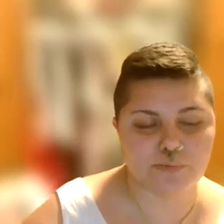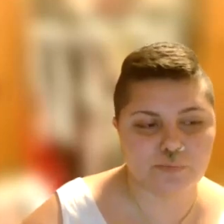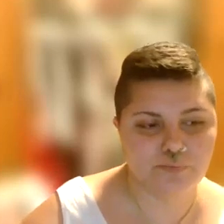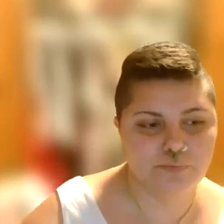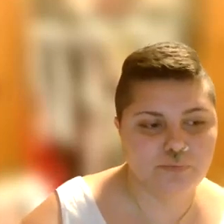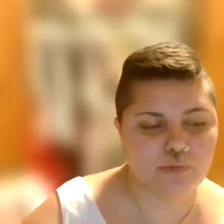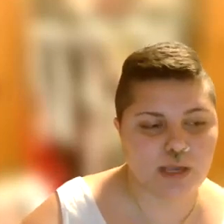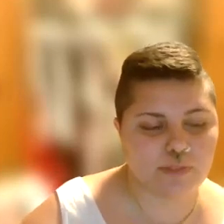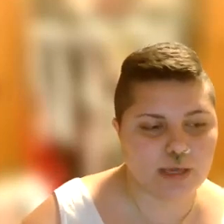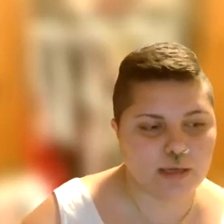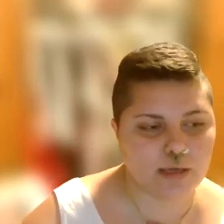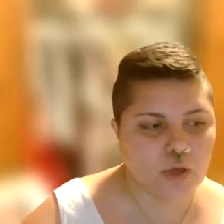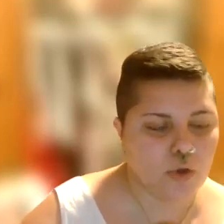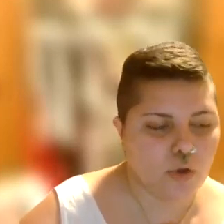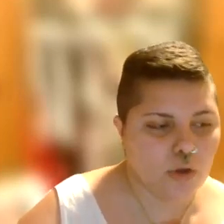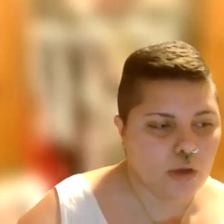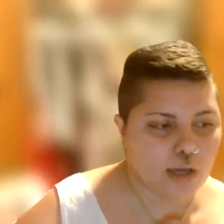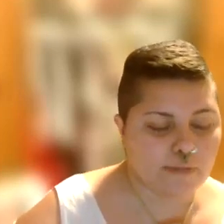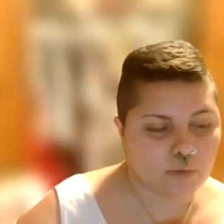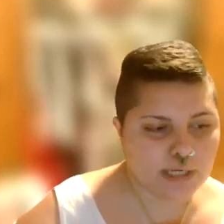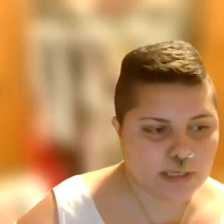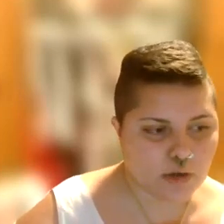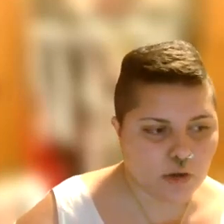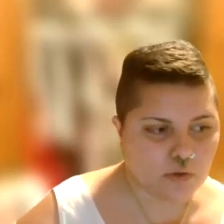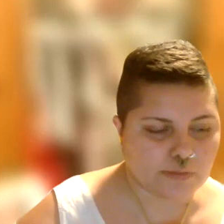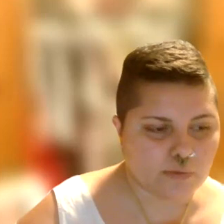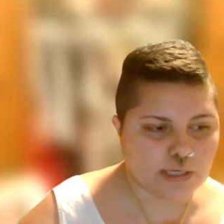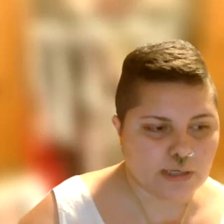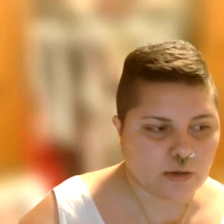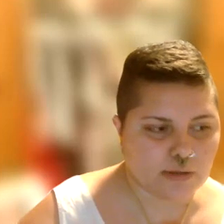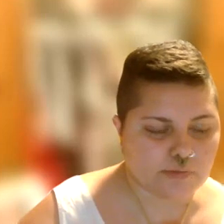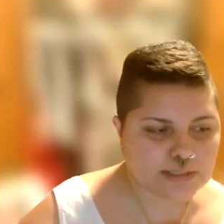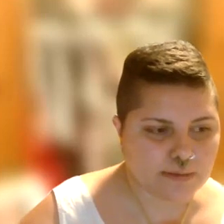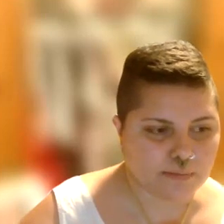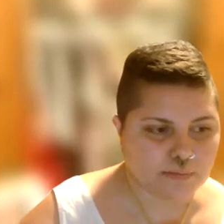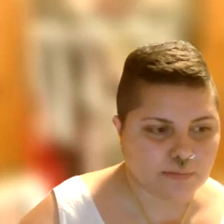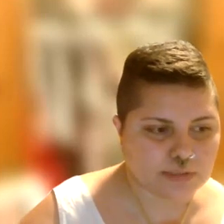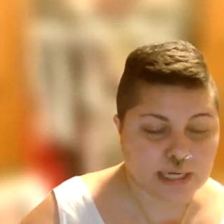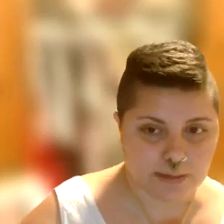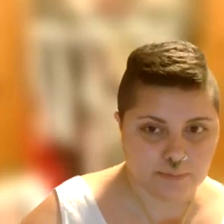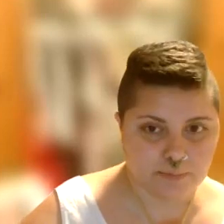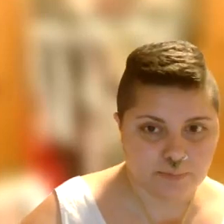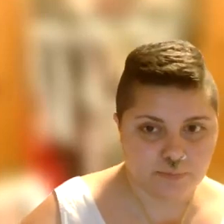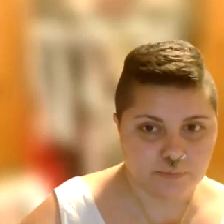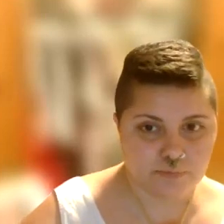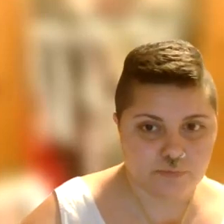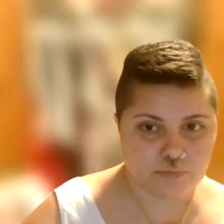so I think we need it all. I think we need it all at the same